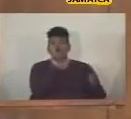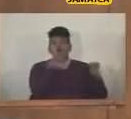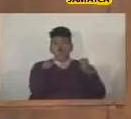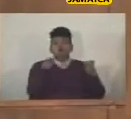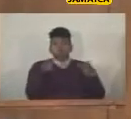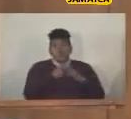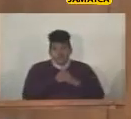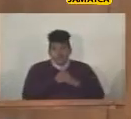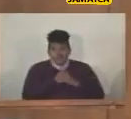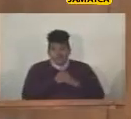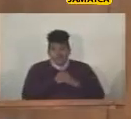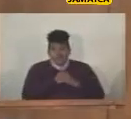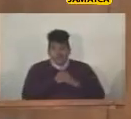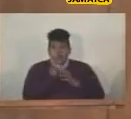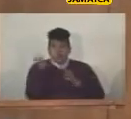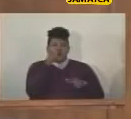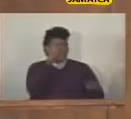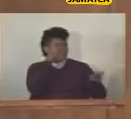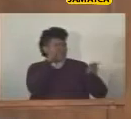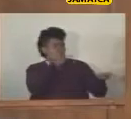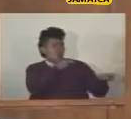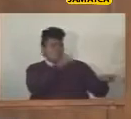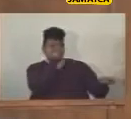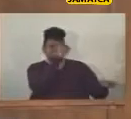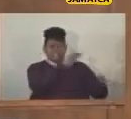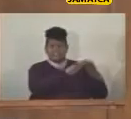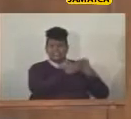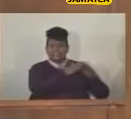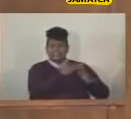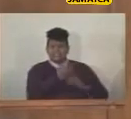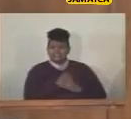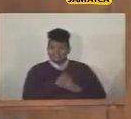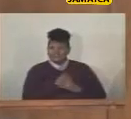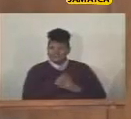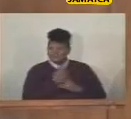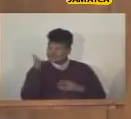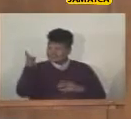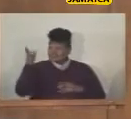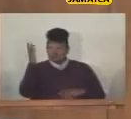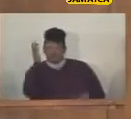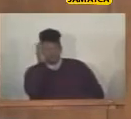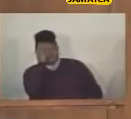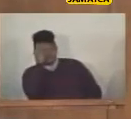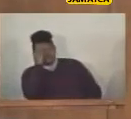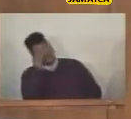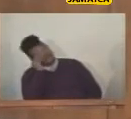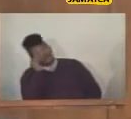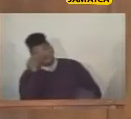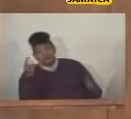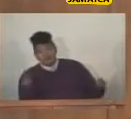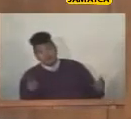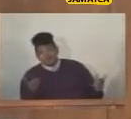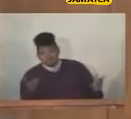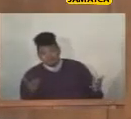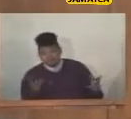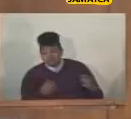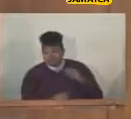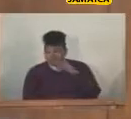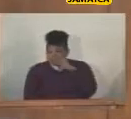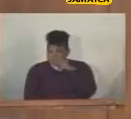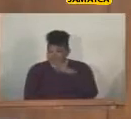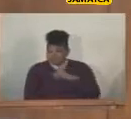were buying out car mats, week after week, they could hardly supply the demand. Weren't